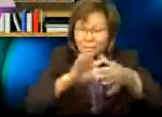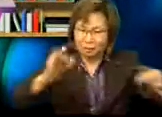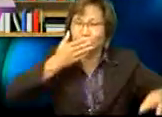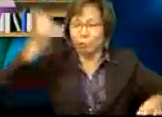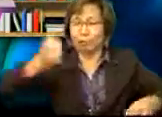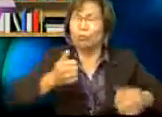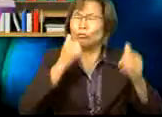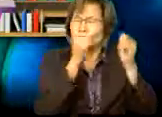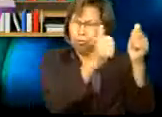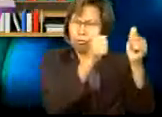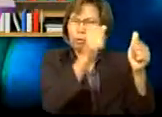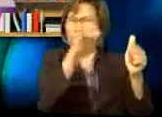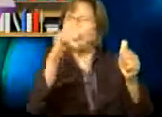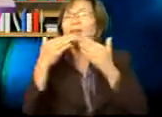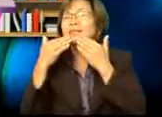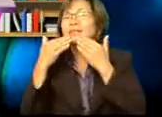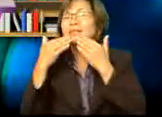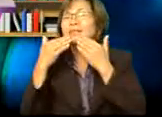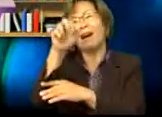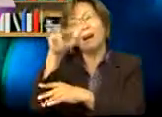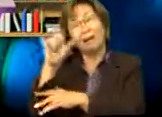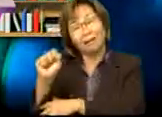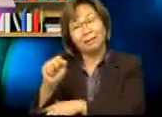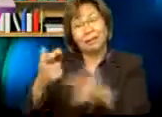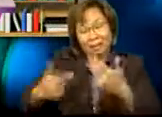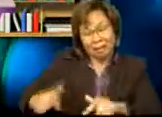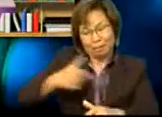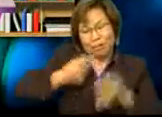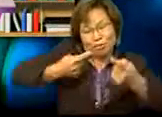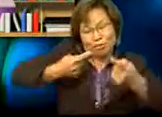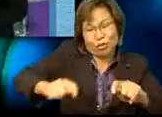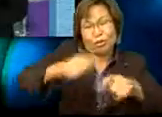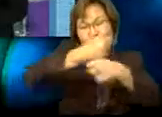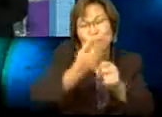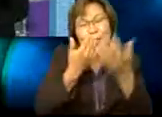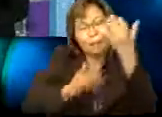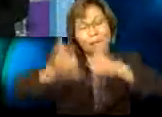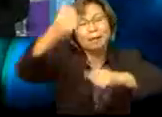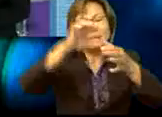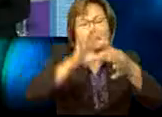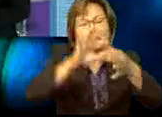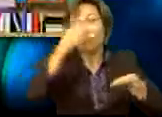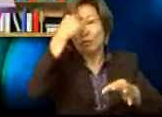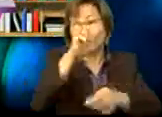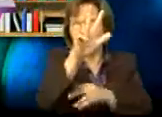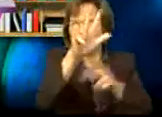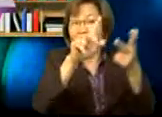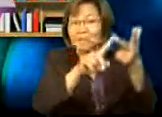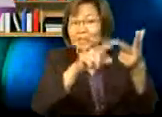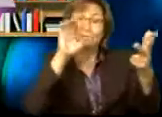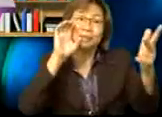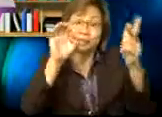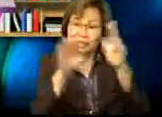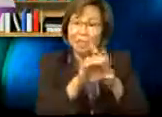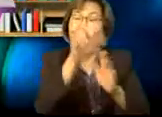Thanks, Mr. Aris. Let me try to make better sentences for the third picture. Amin